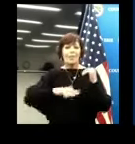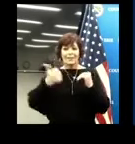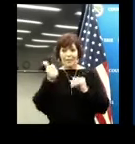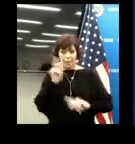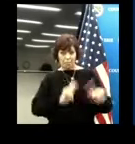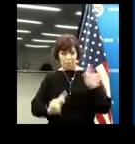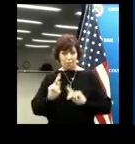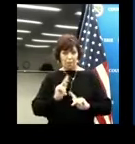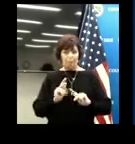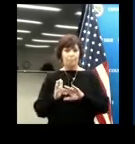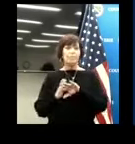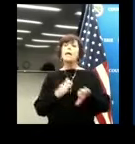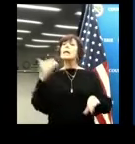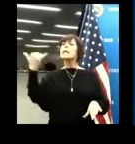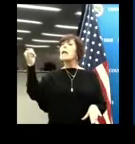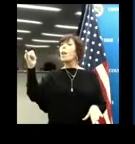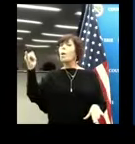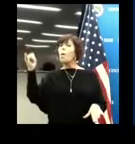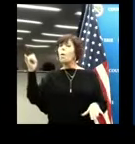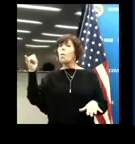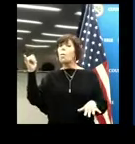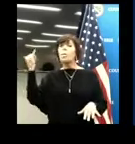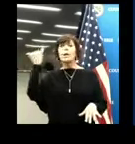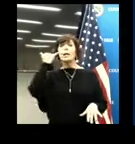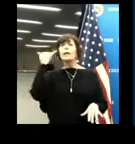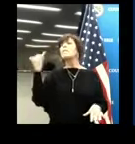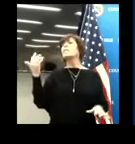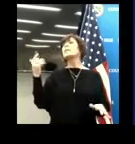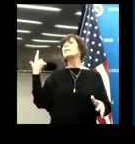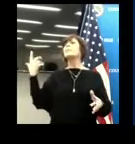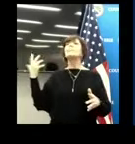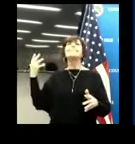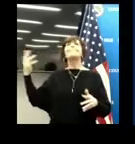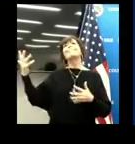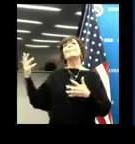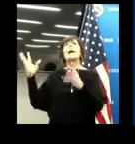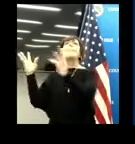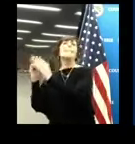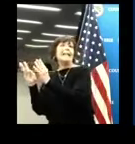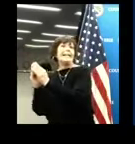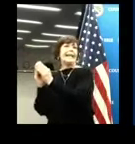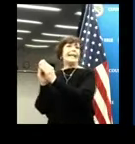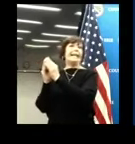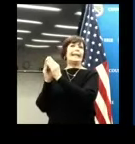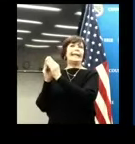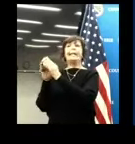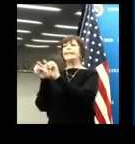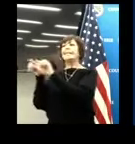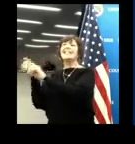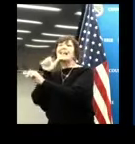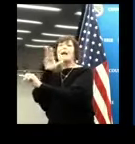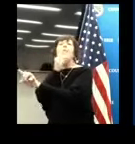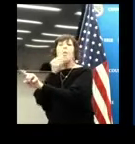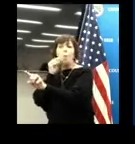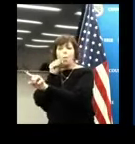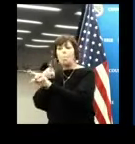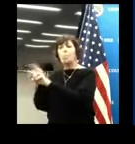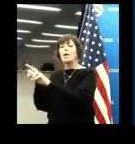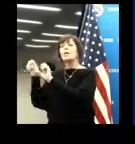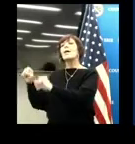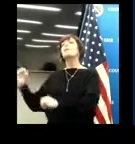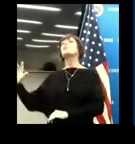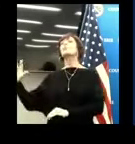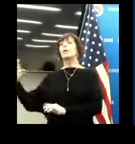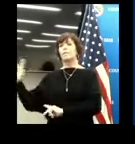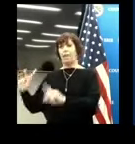you are in a yellow zone, if it is a non-residential gathering, so it's a meeting, let's say at a location, you can have 25